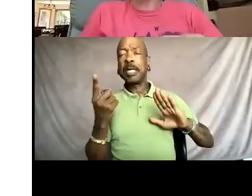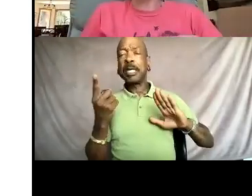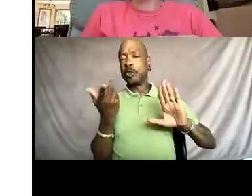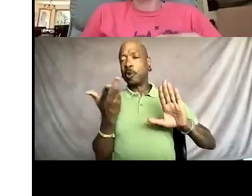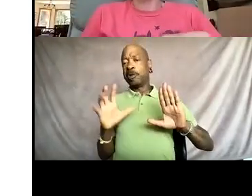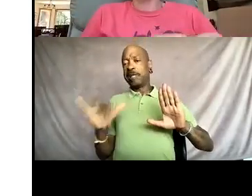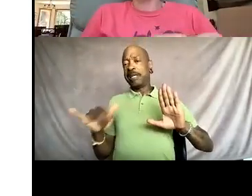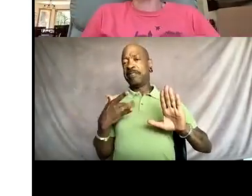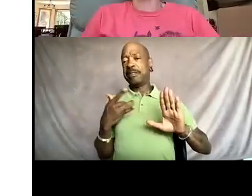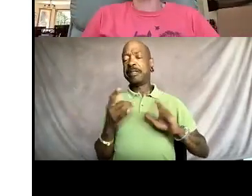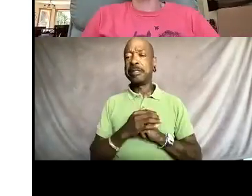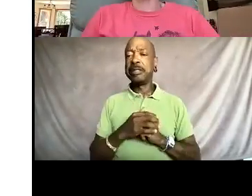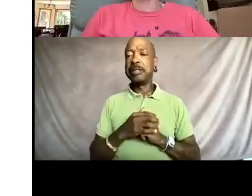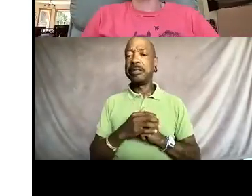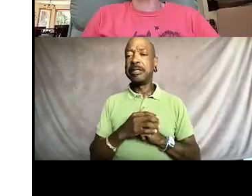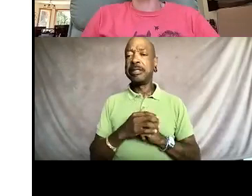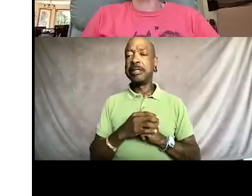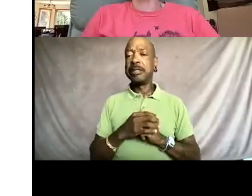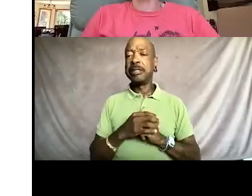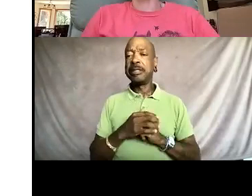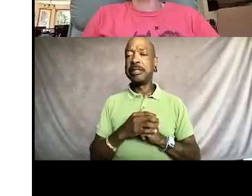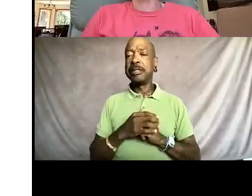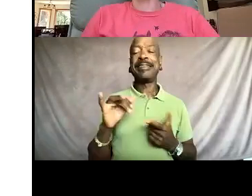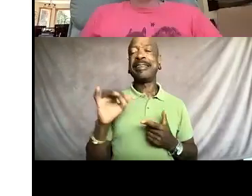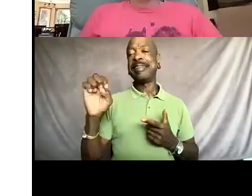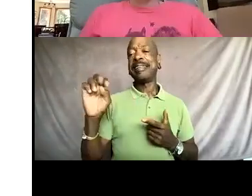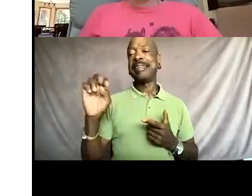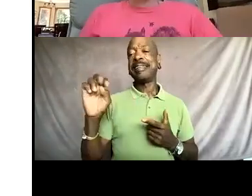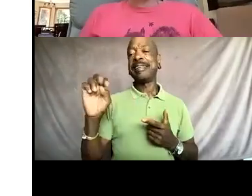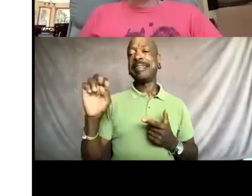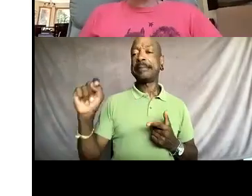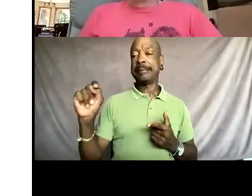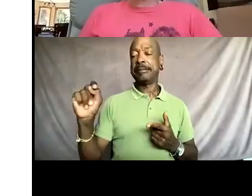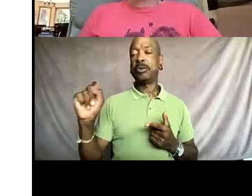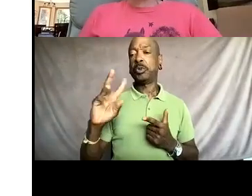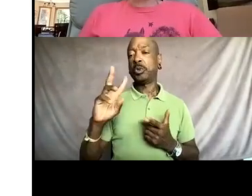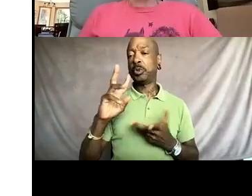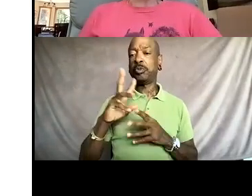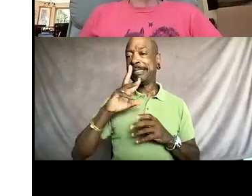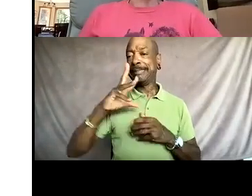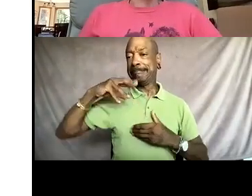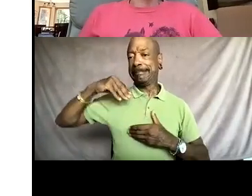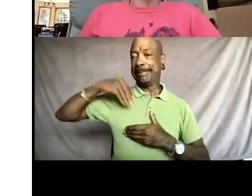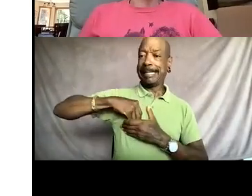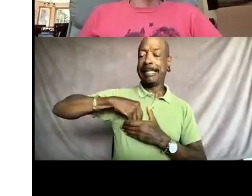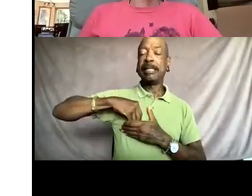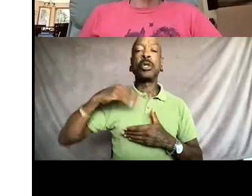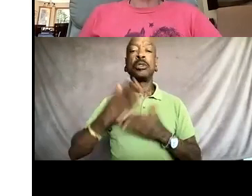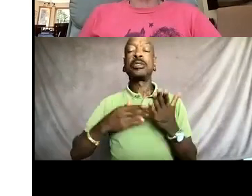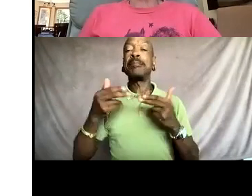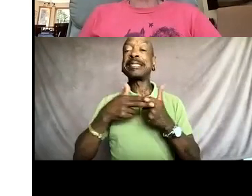endowment set in to begin with. And I dropped in some slides from the East Bay Permanent Real Estate